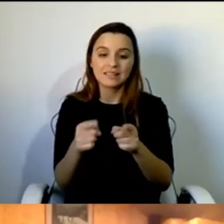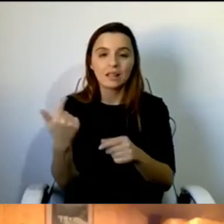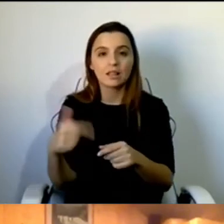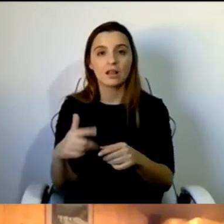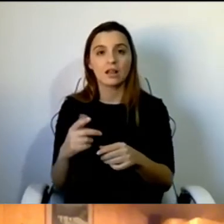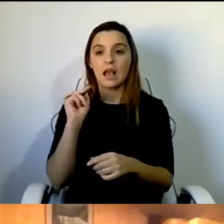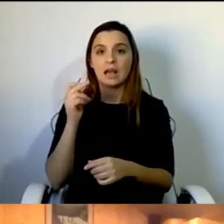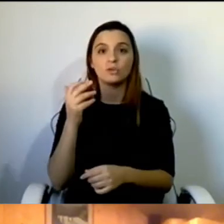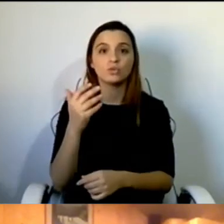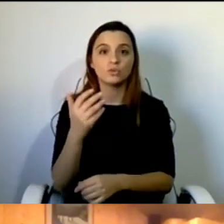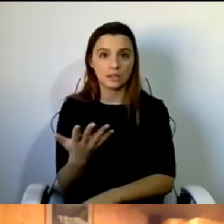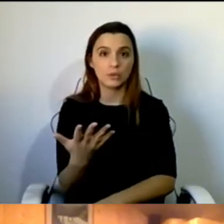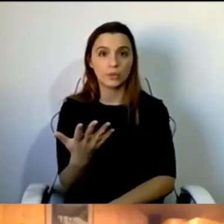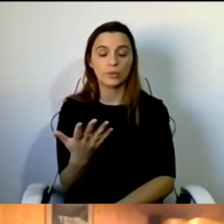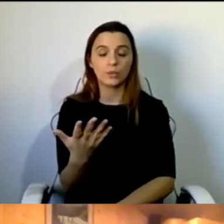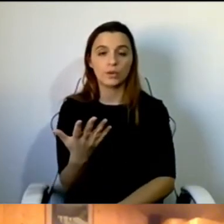approximately